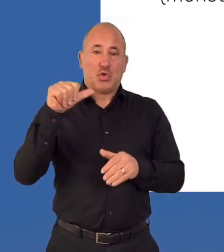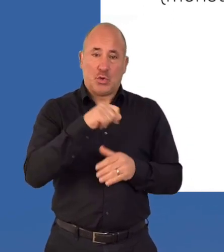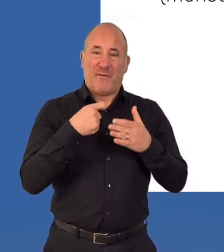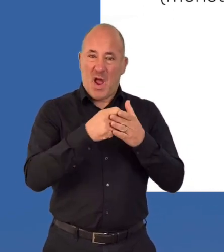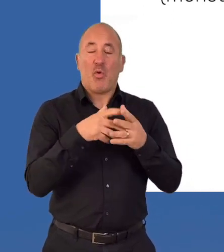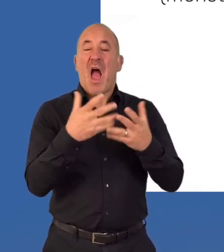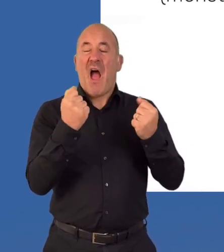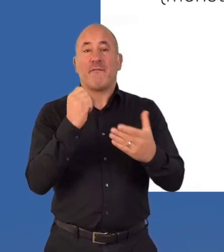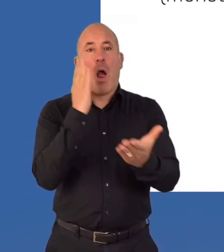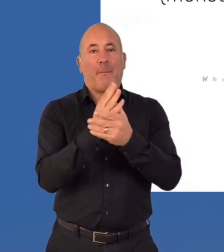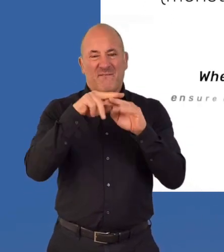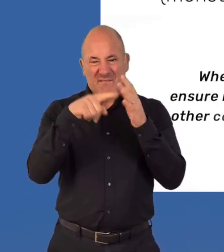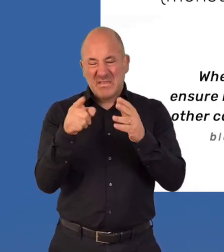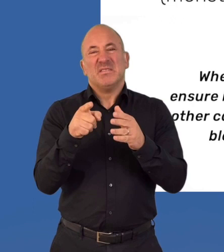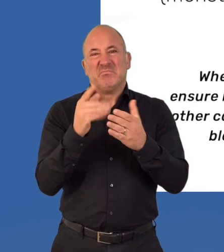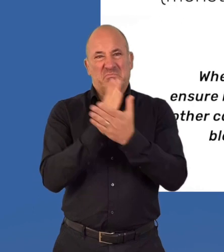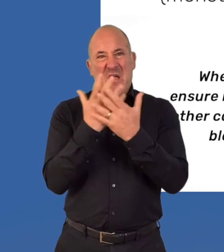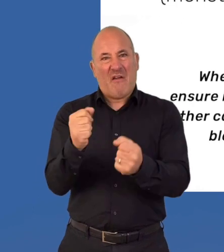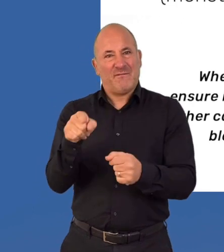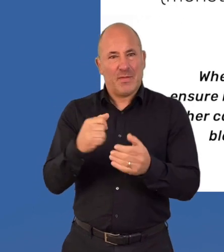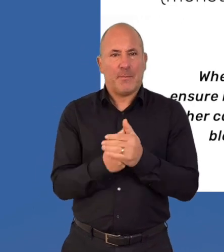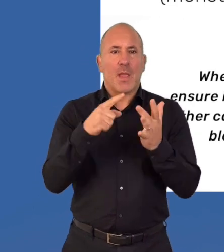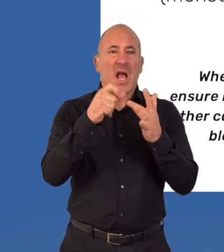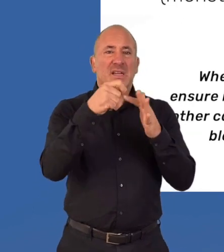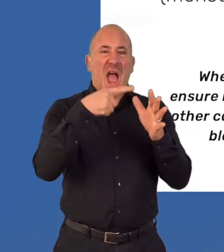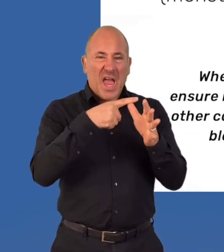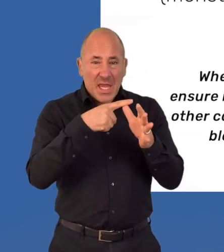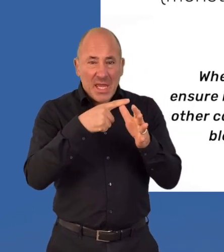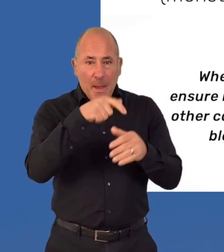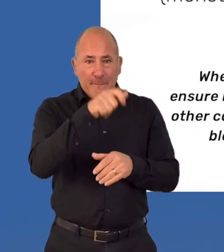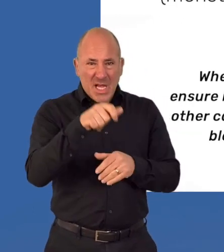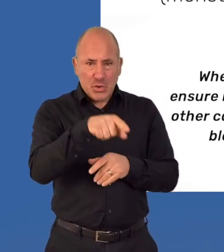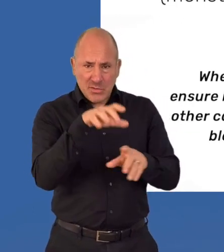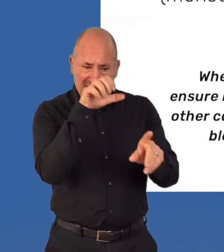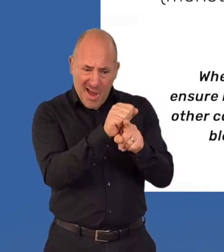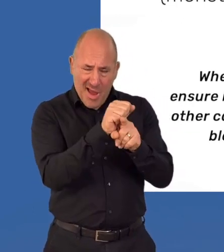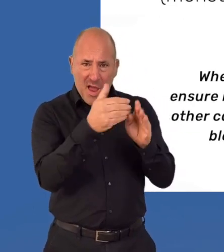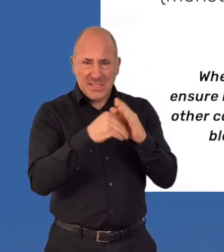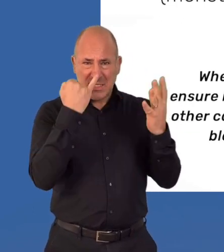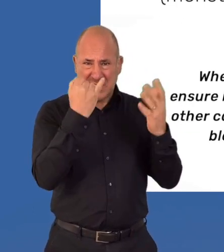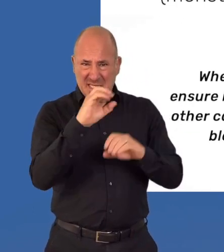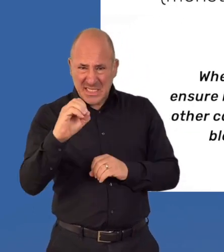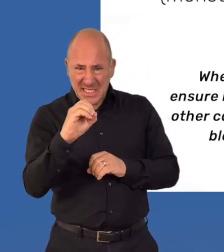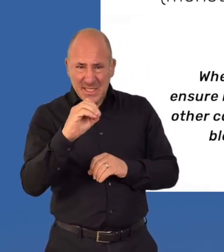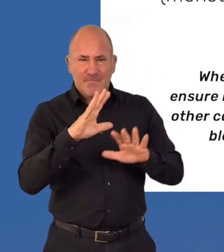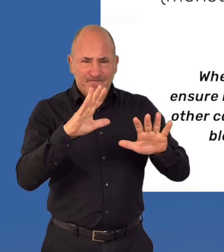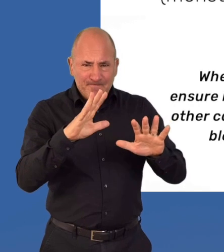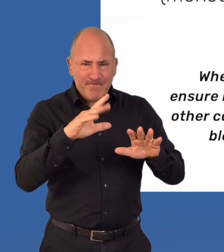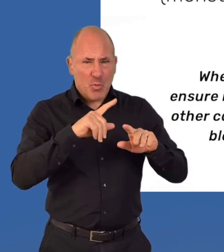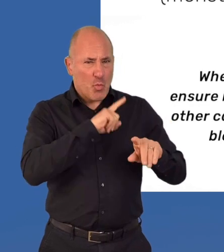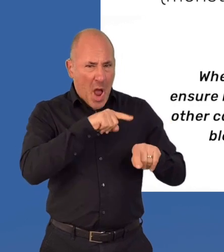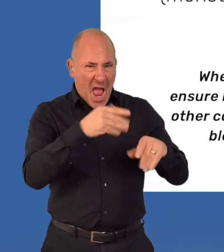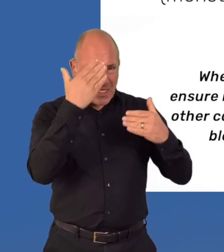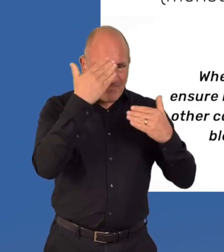FIT. Where IDA is found in patients under 60, ensure it is unexplained by considering